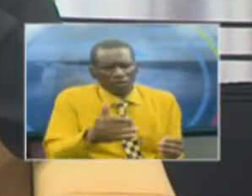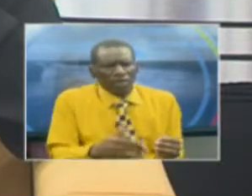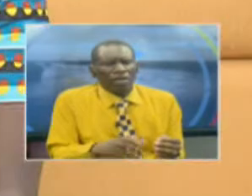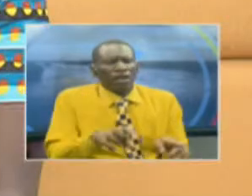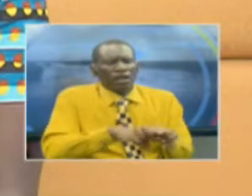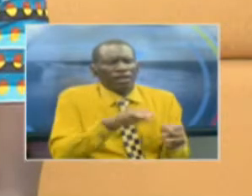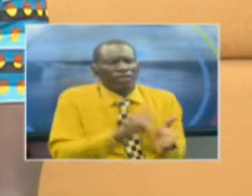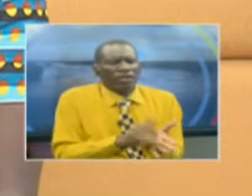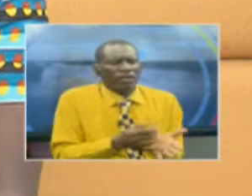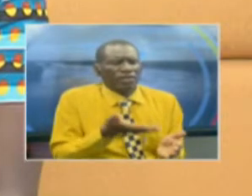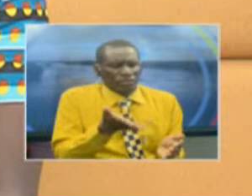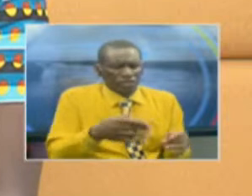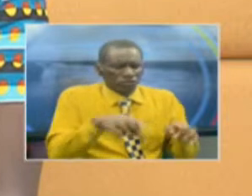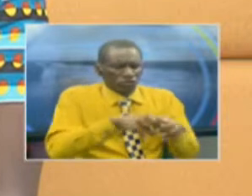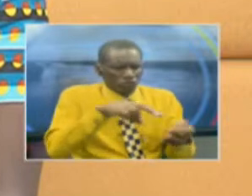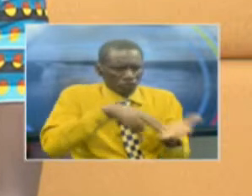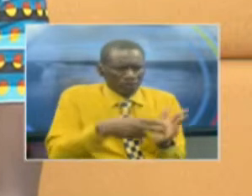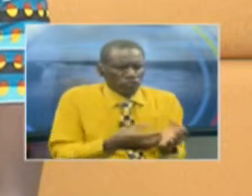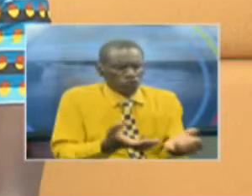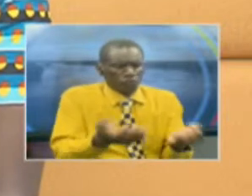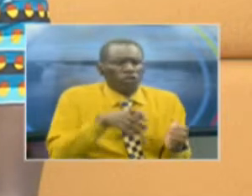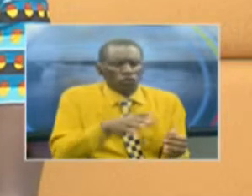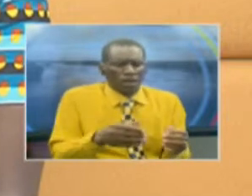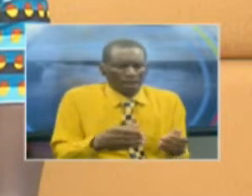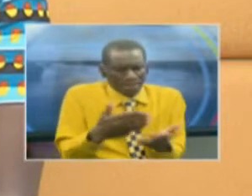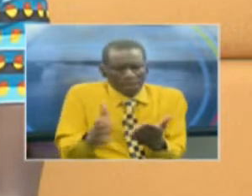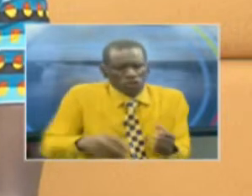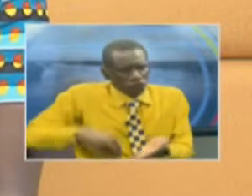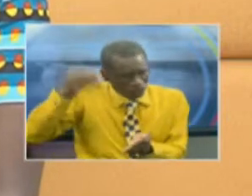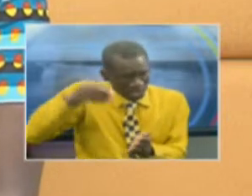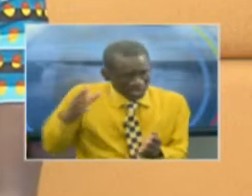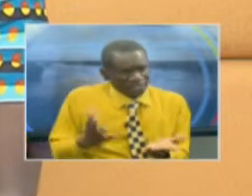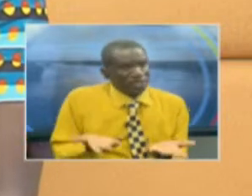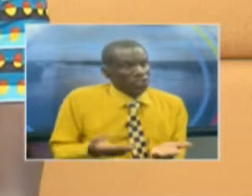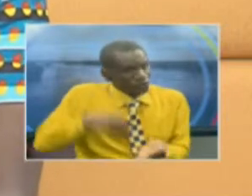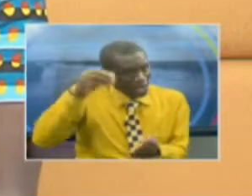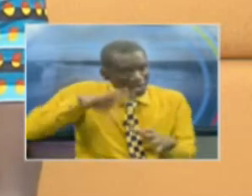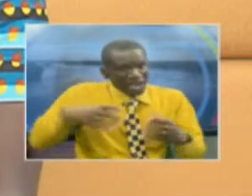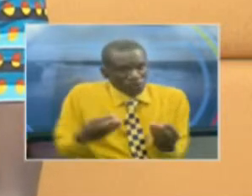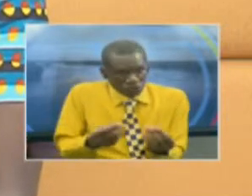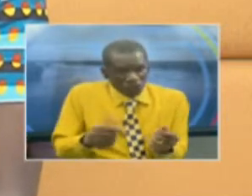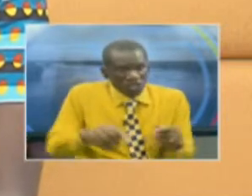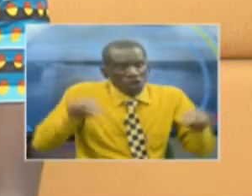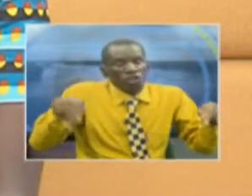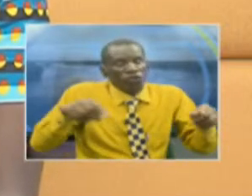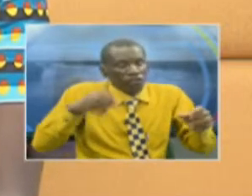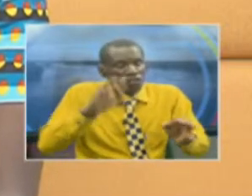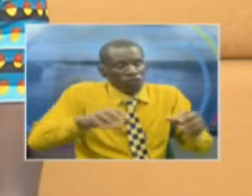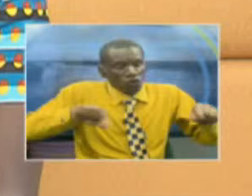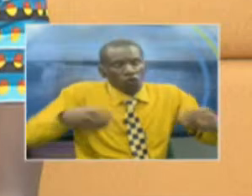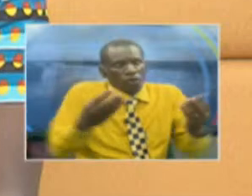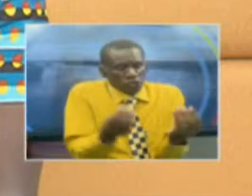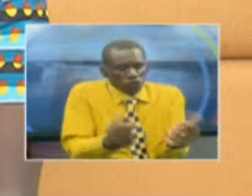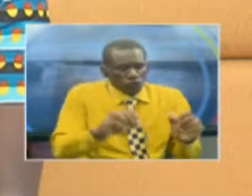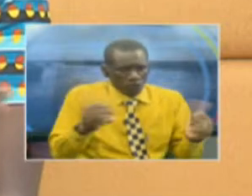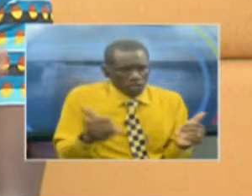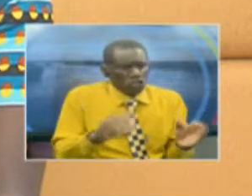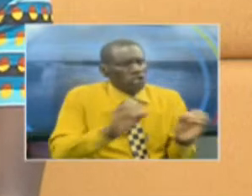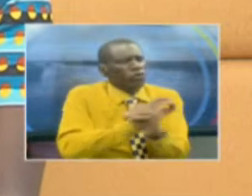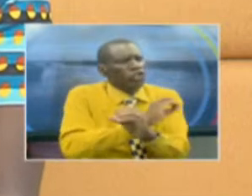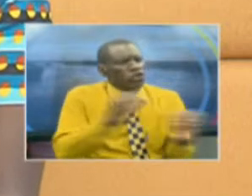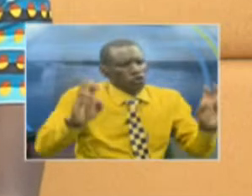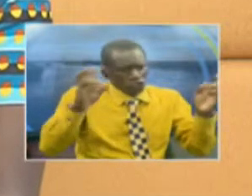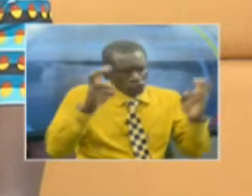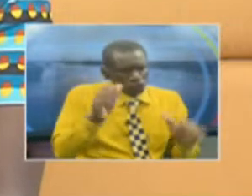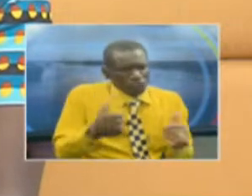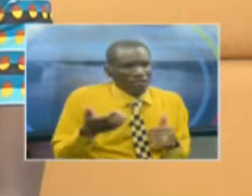these ones also need to bring their own part of learning. So long as conflicts are resolved well and there are no issues that are